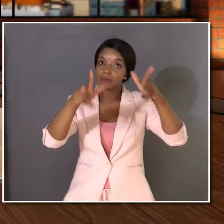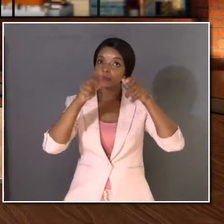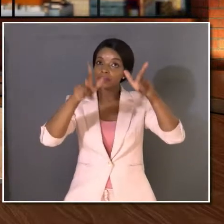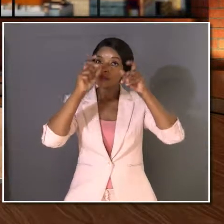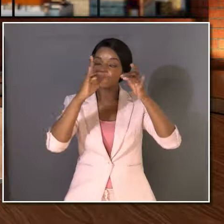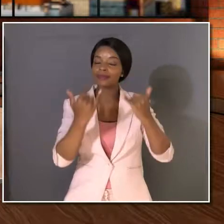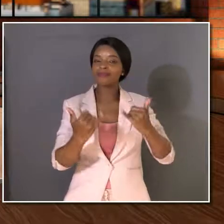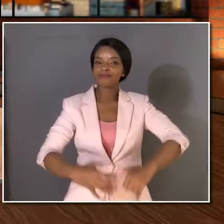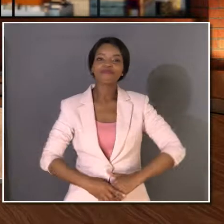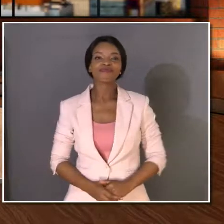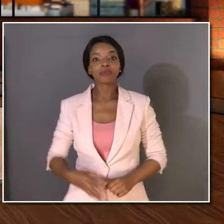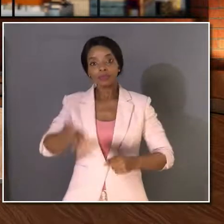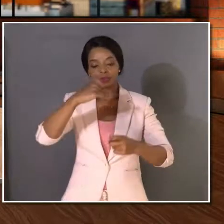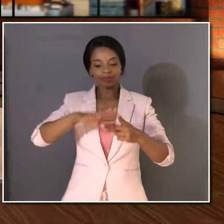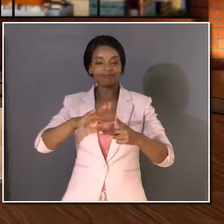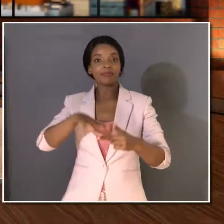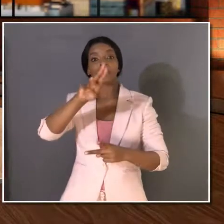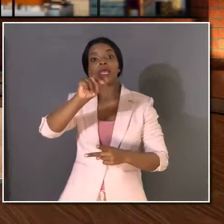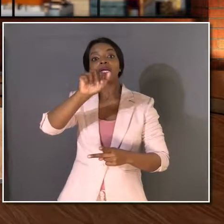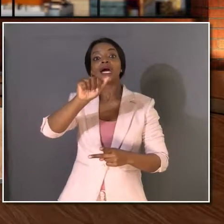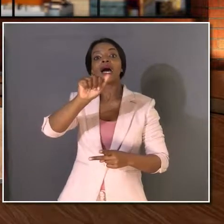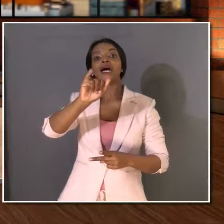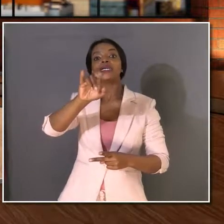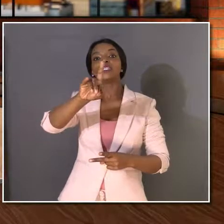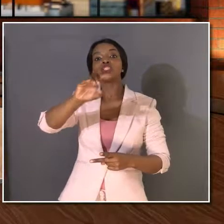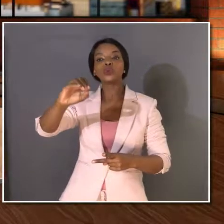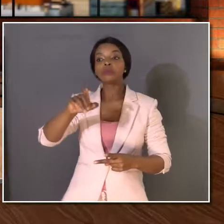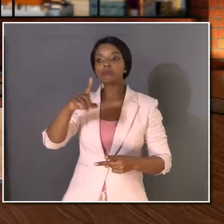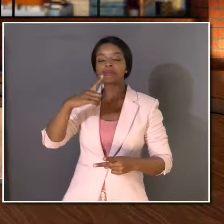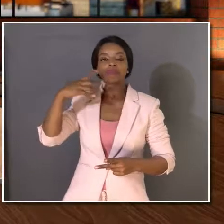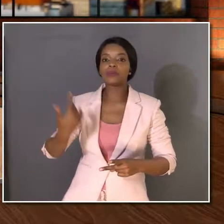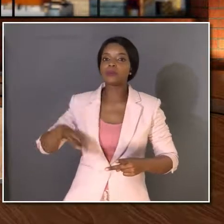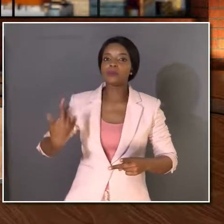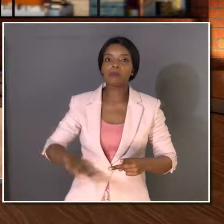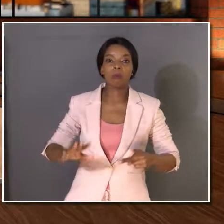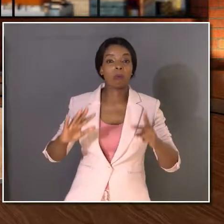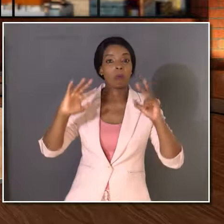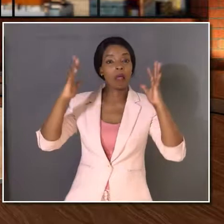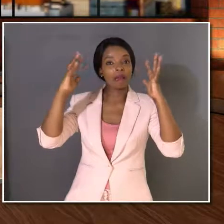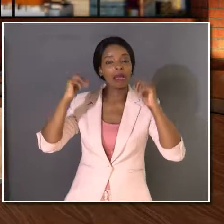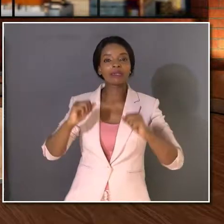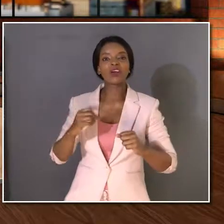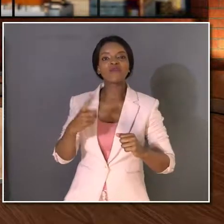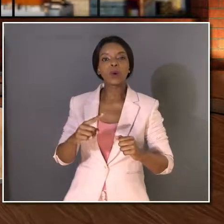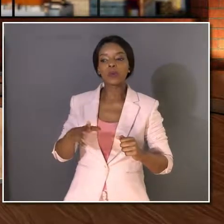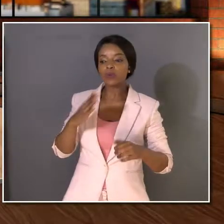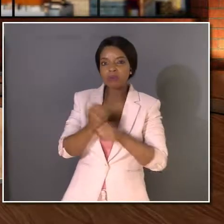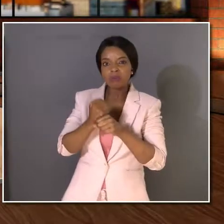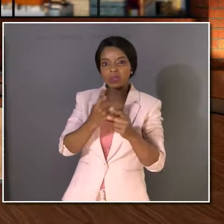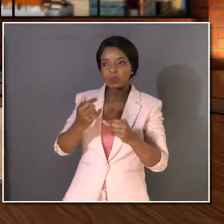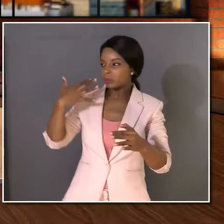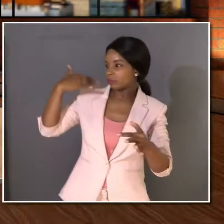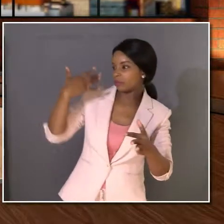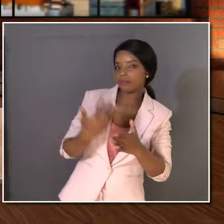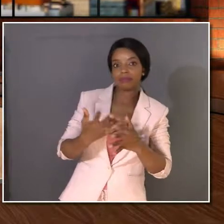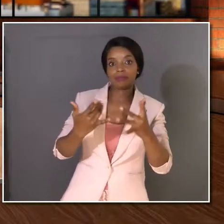another one here from Jayshree Naidu, well done for keeping the momentum on the exciting program. Love the journey to date. And another one from